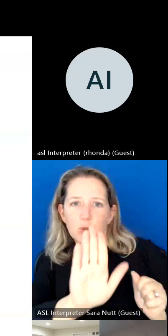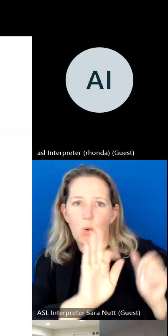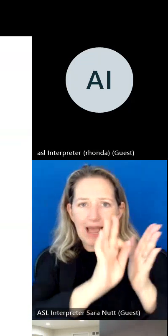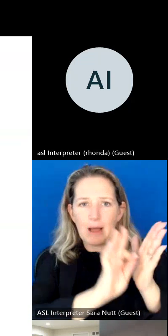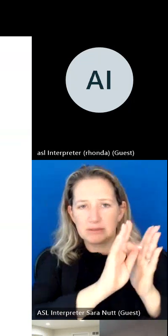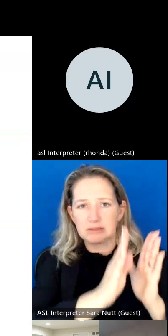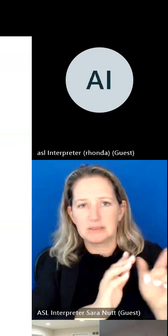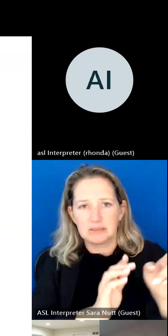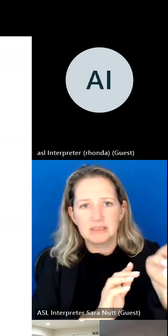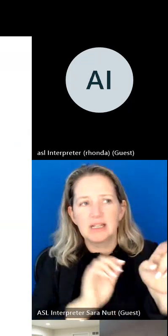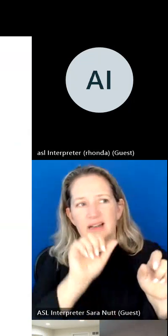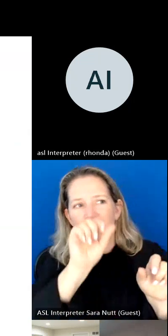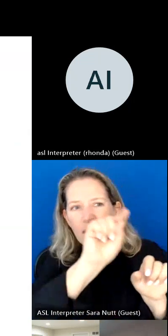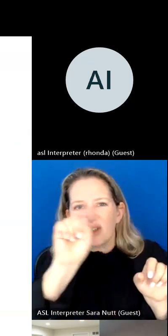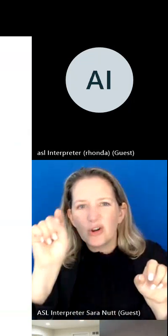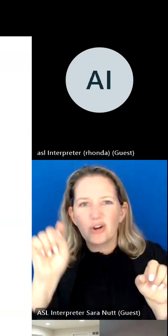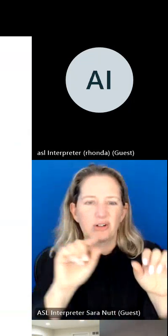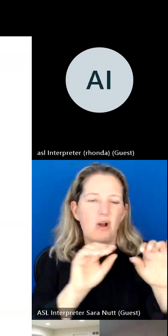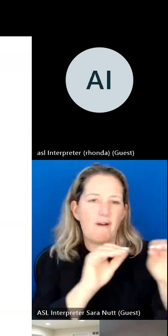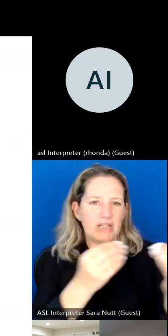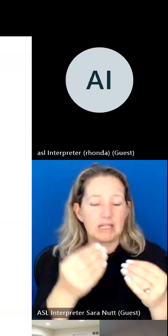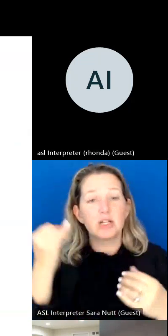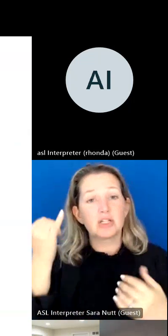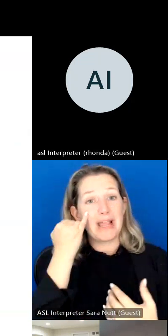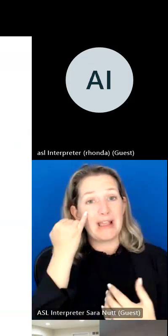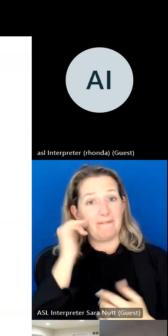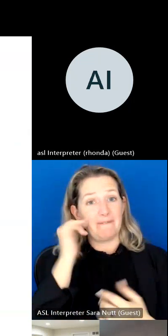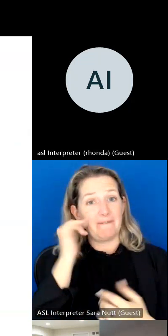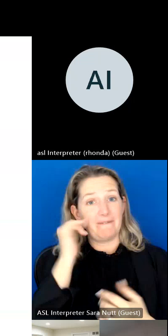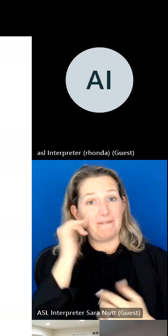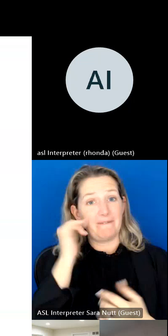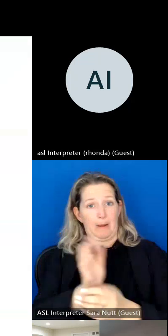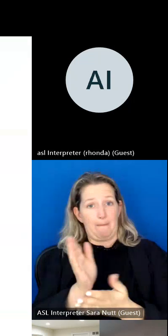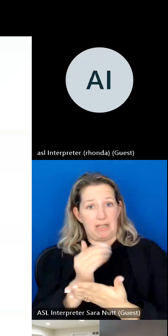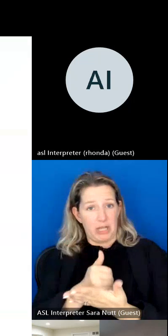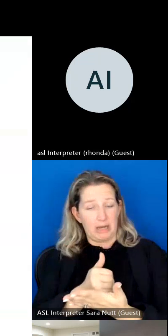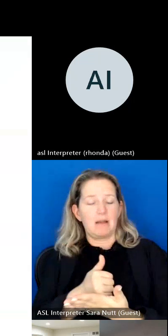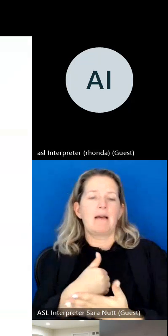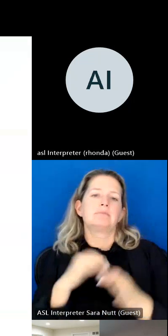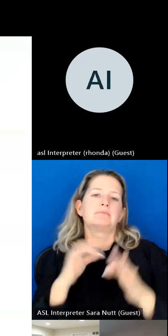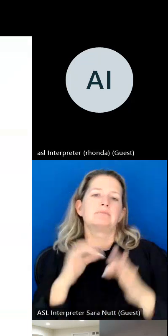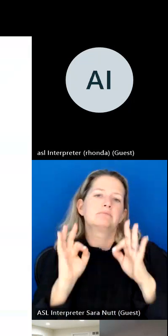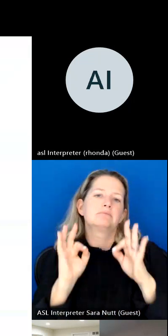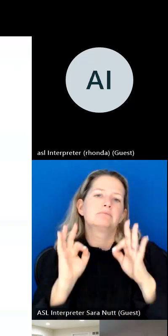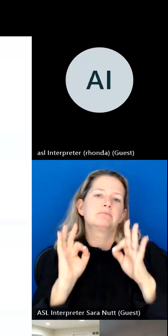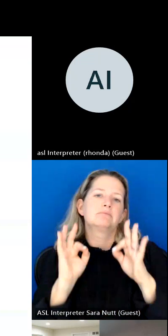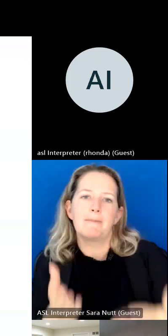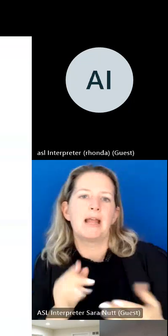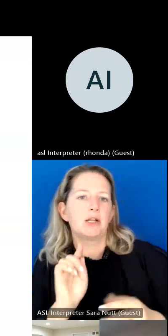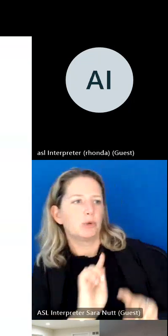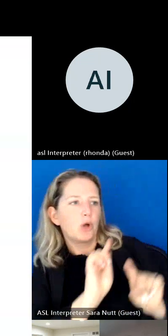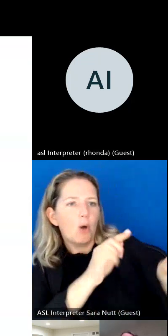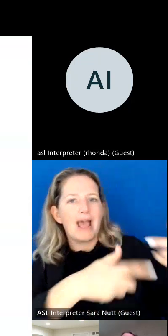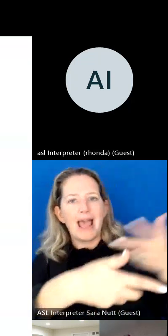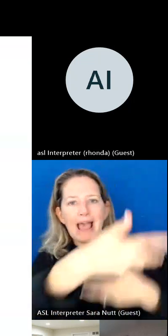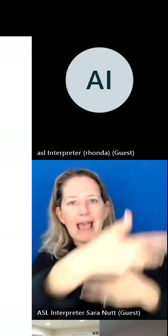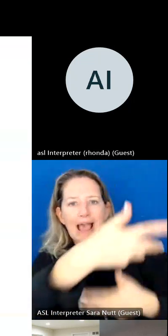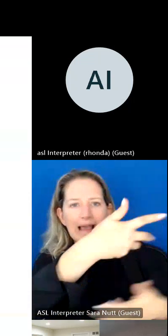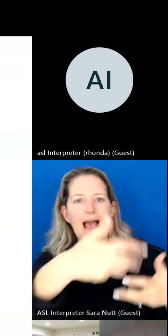in the other offices. So if you are in budget, definitely go hang out and have lunch with the accountants.